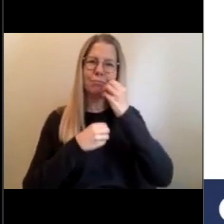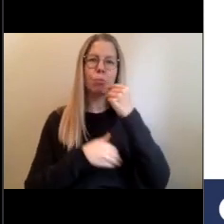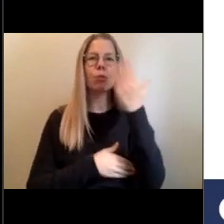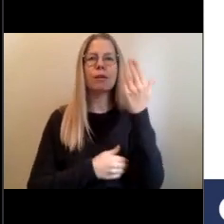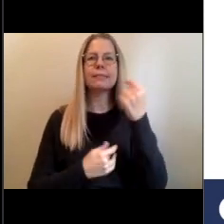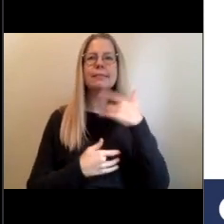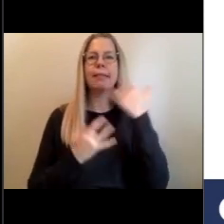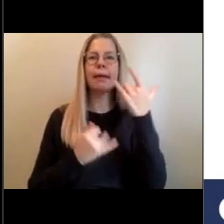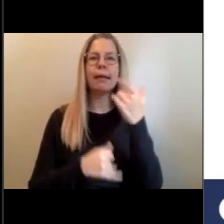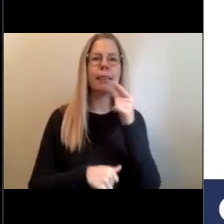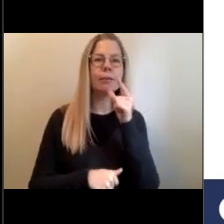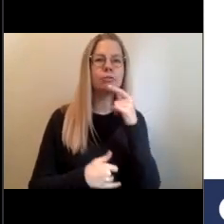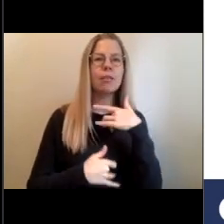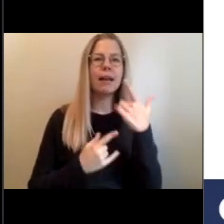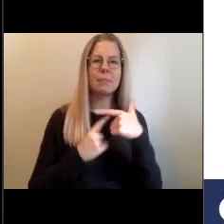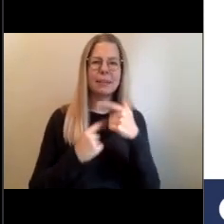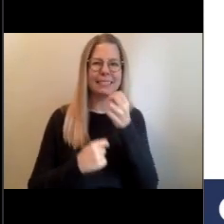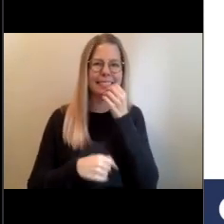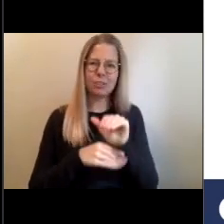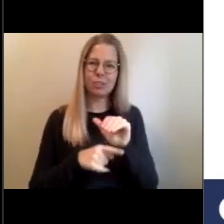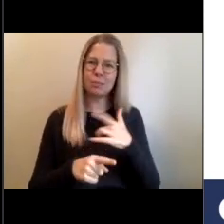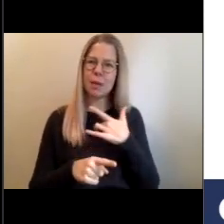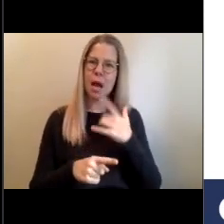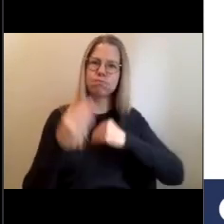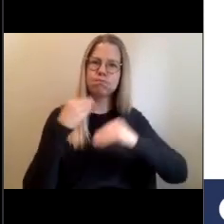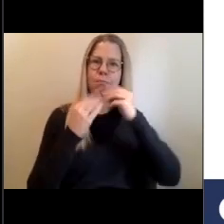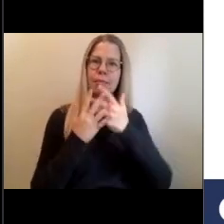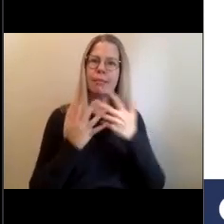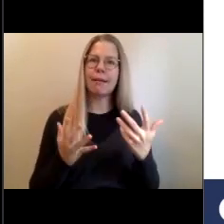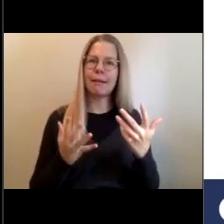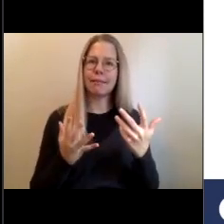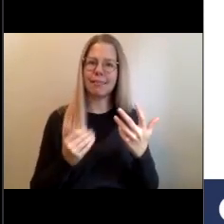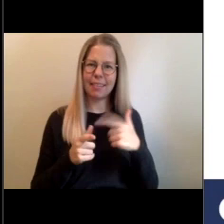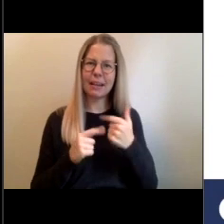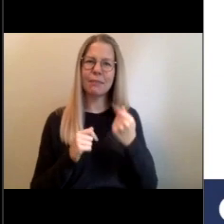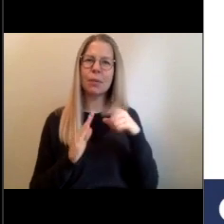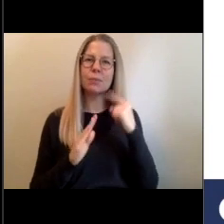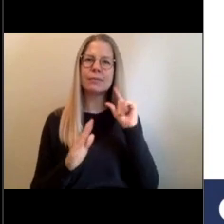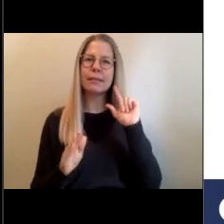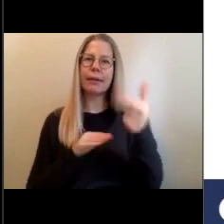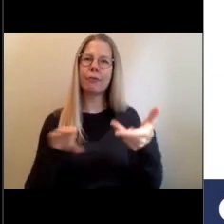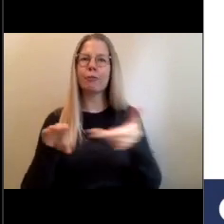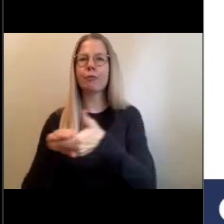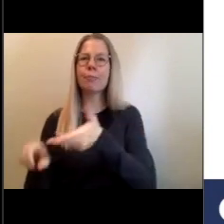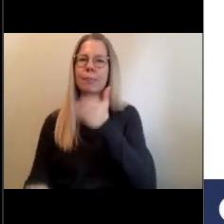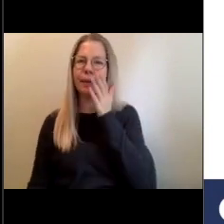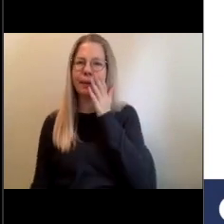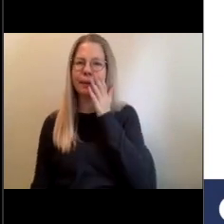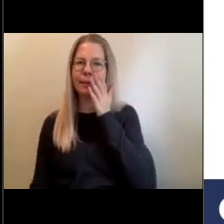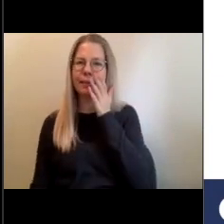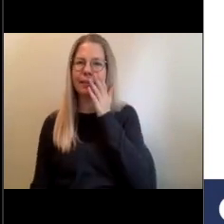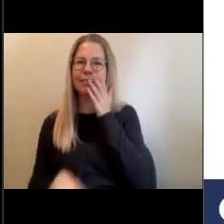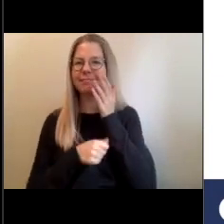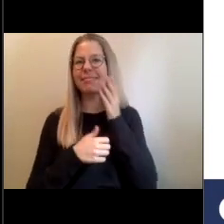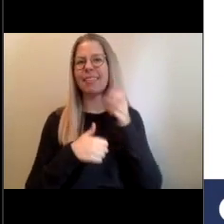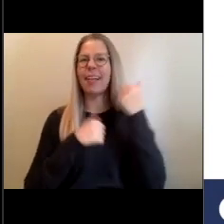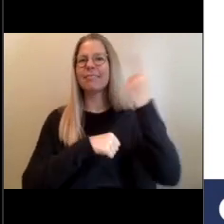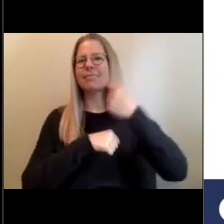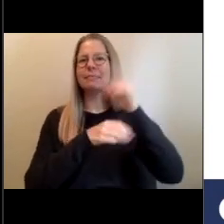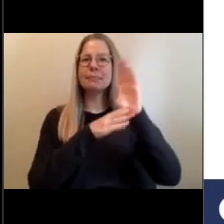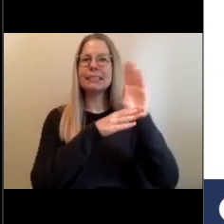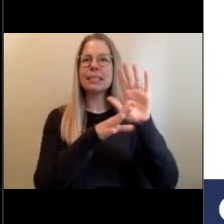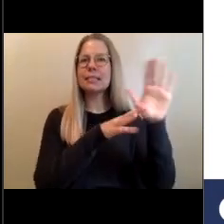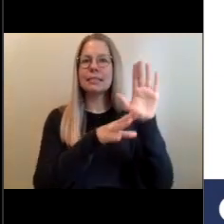bedtime. We're busy, we live busy lives, and so often that dinner meal, our biggest meal of the day,